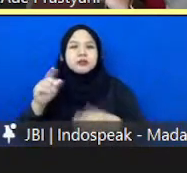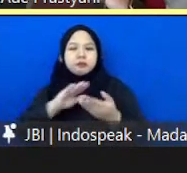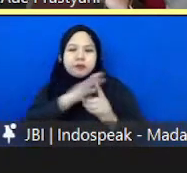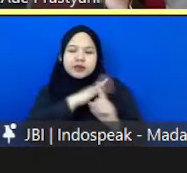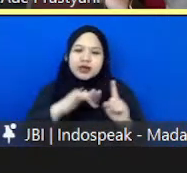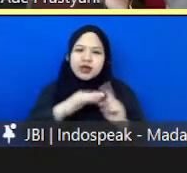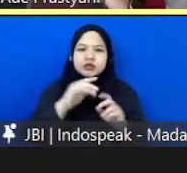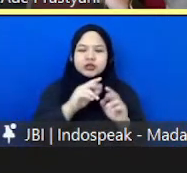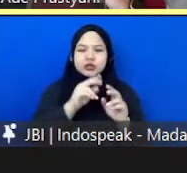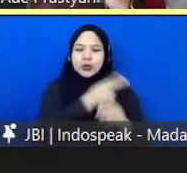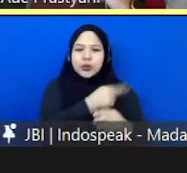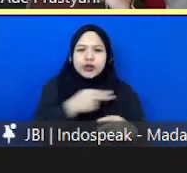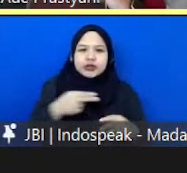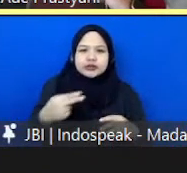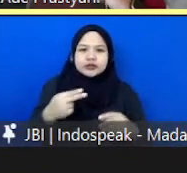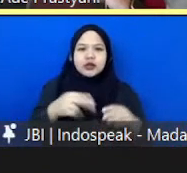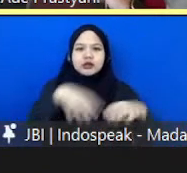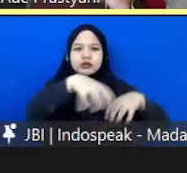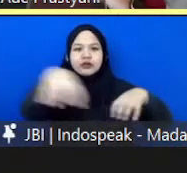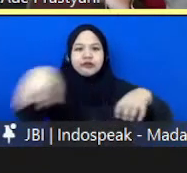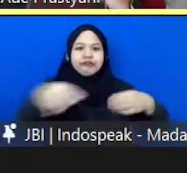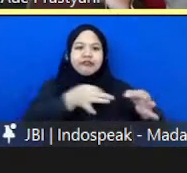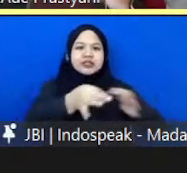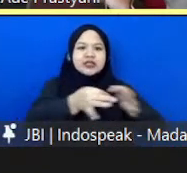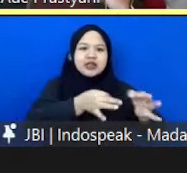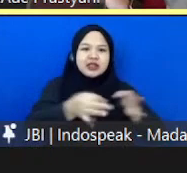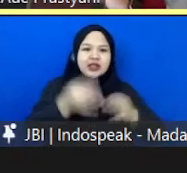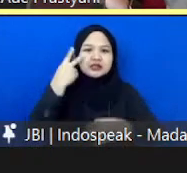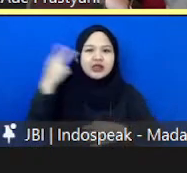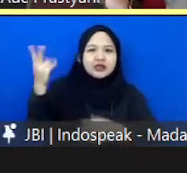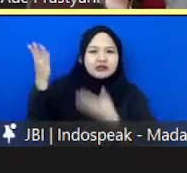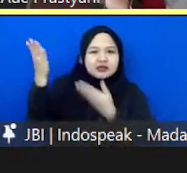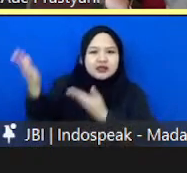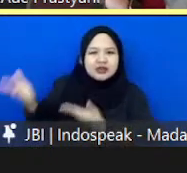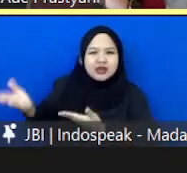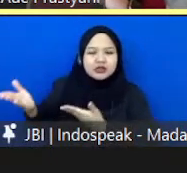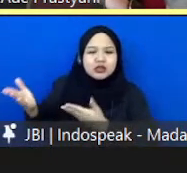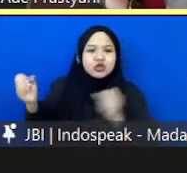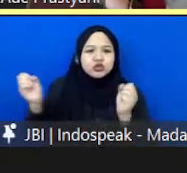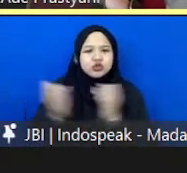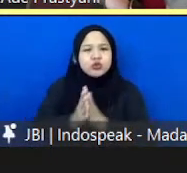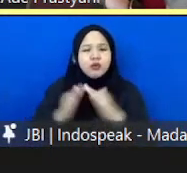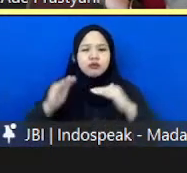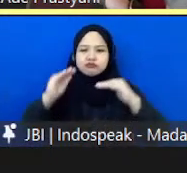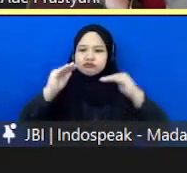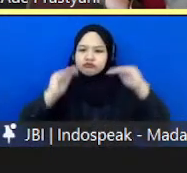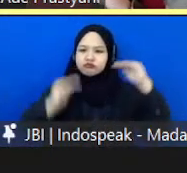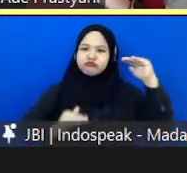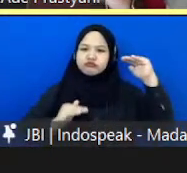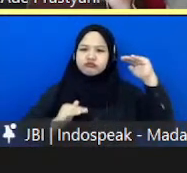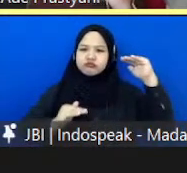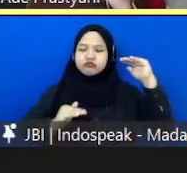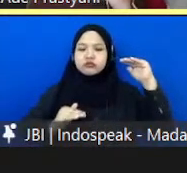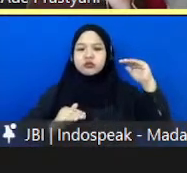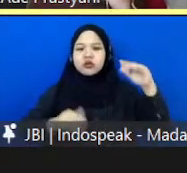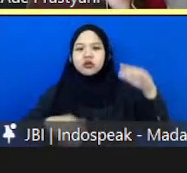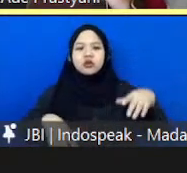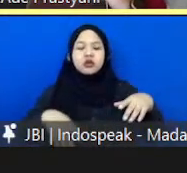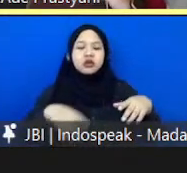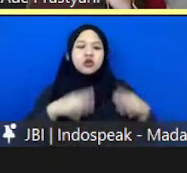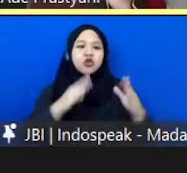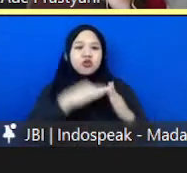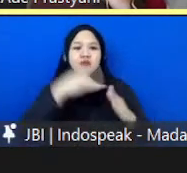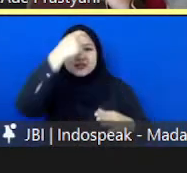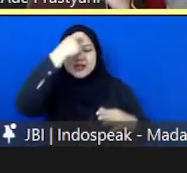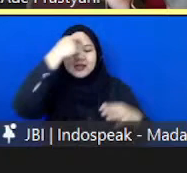Although there are signs of efforts to narrow the gap in care, inequality is still happening. In terms of mental hospitals, at the